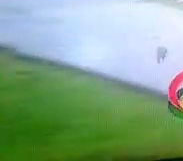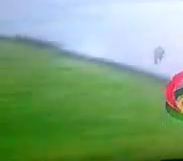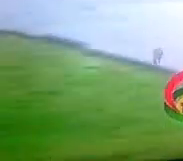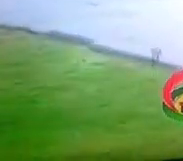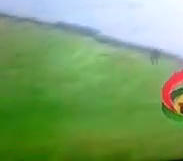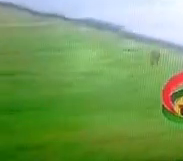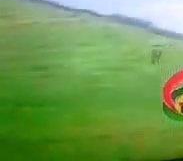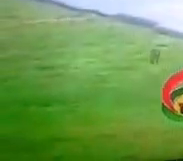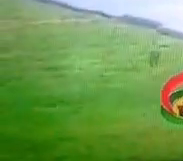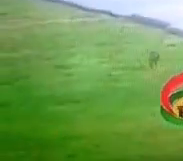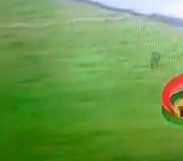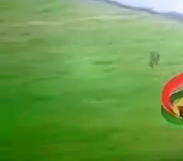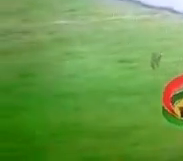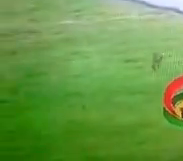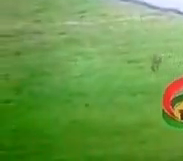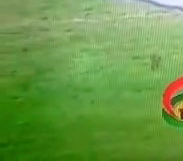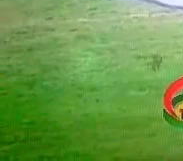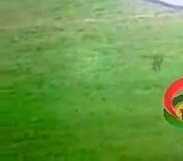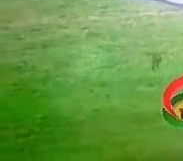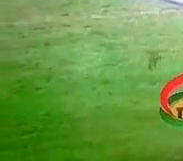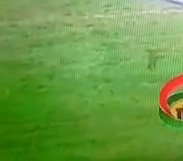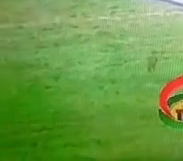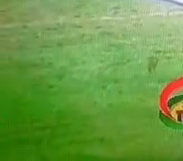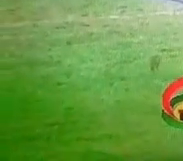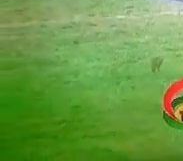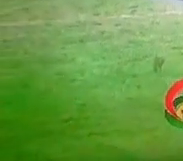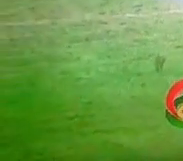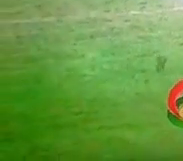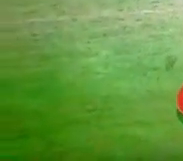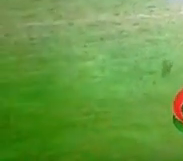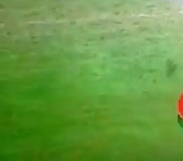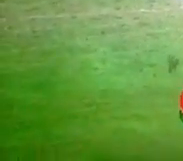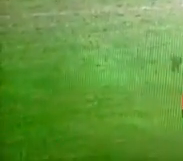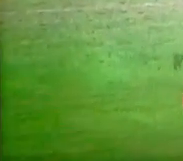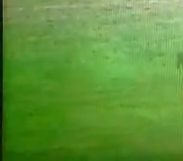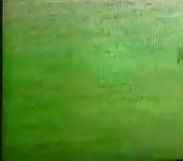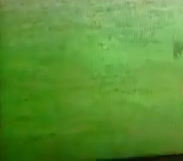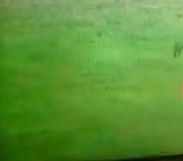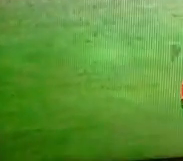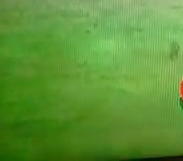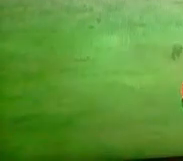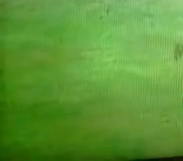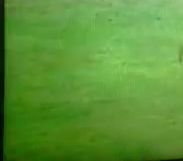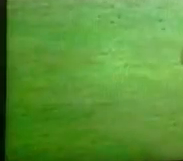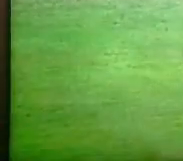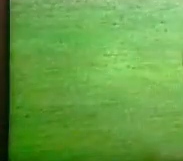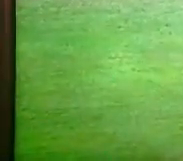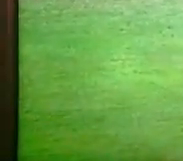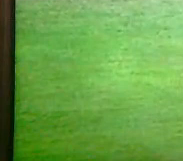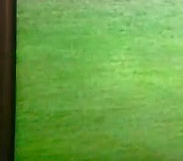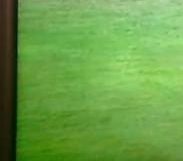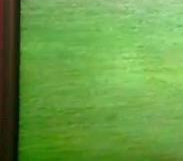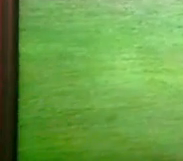engaging in some form of exercise. Yes. They are doing it to precision. and timing. Yes, back band lift and